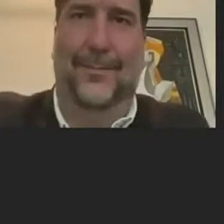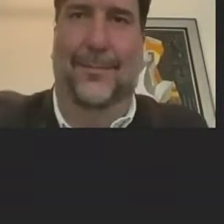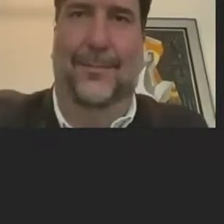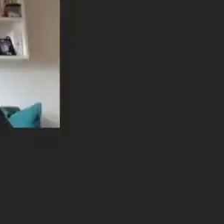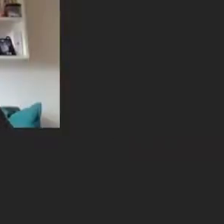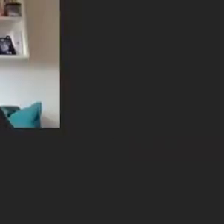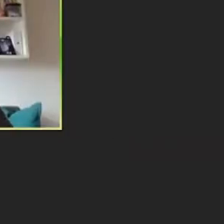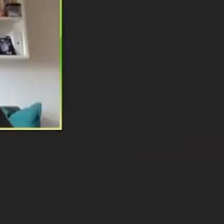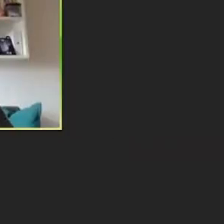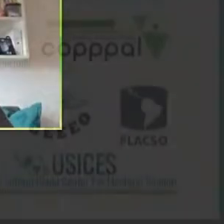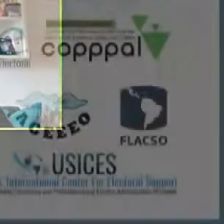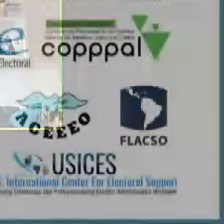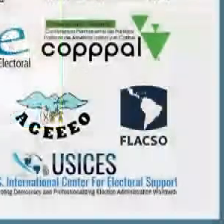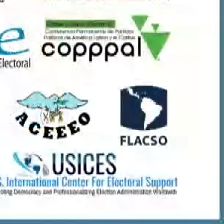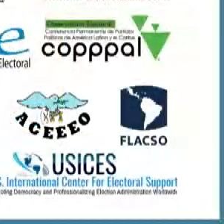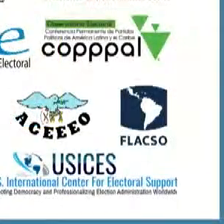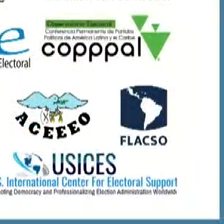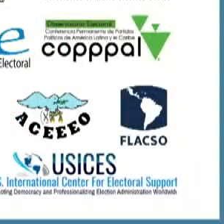you all very much.